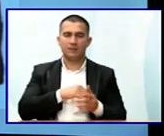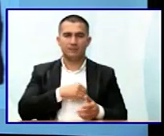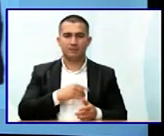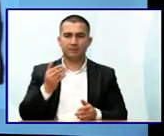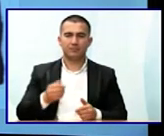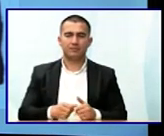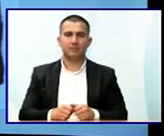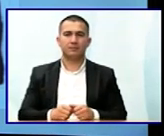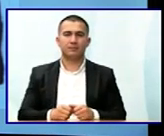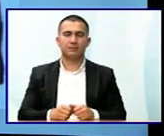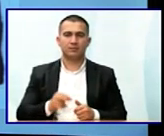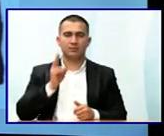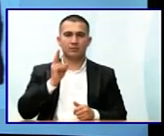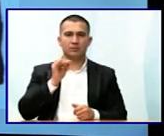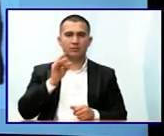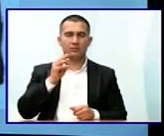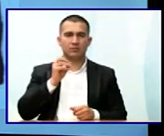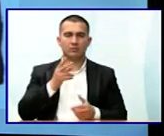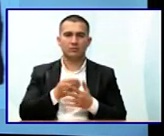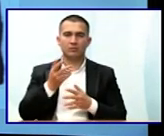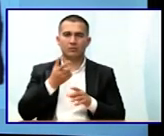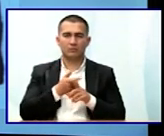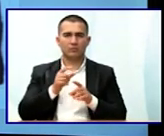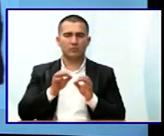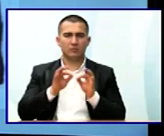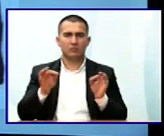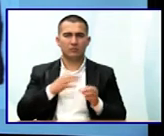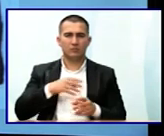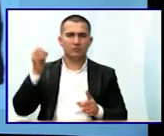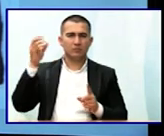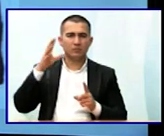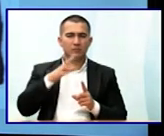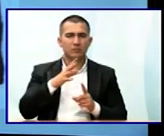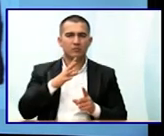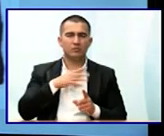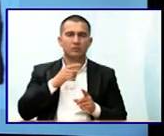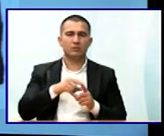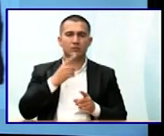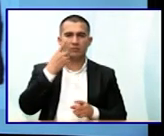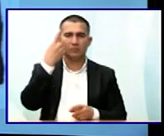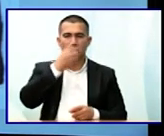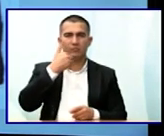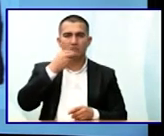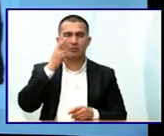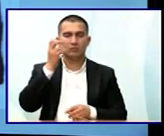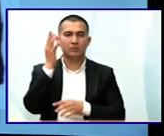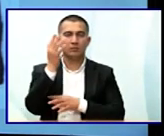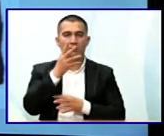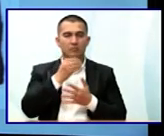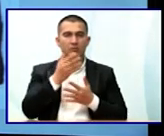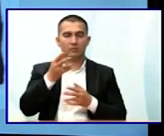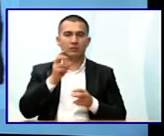Payvandlash uchun kurtaklari tinim davrida bo'lgan, quyoshda toblangan 1 yillik novdalar kesib